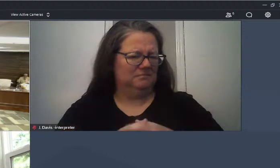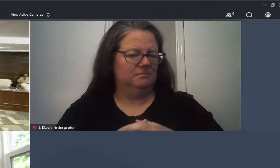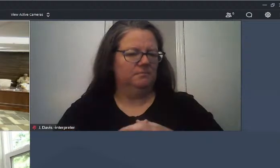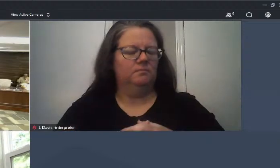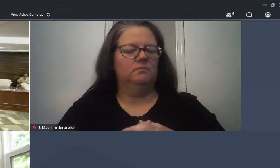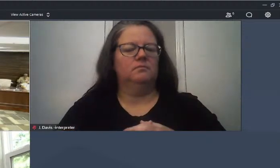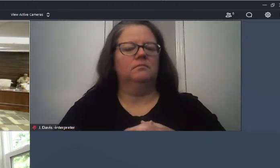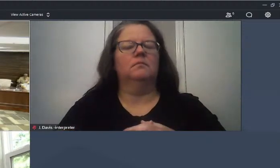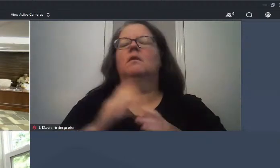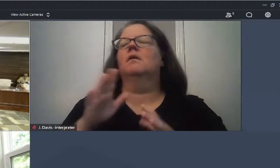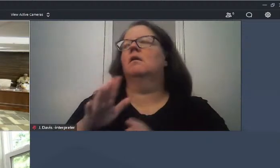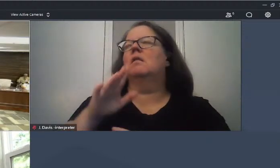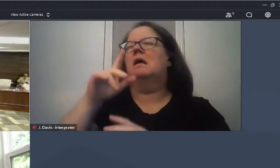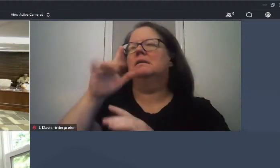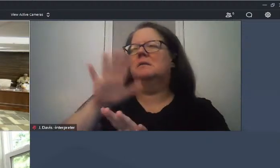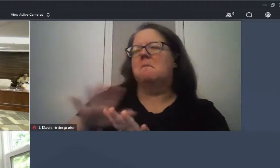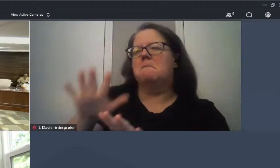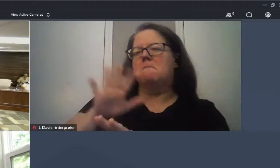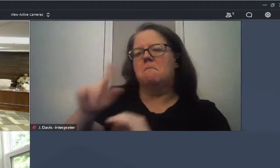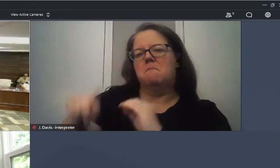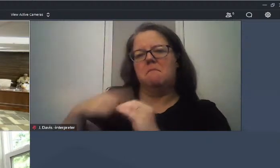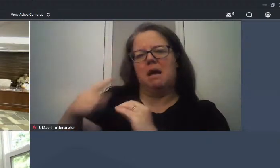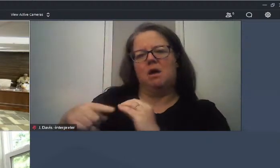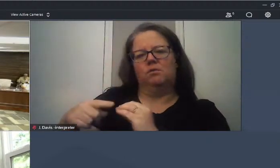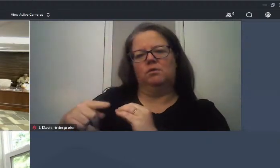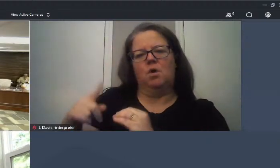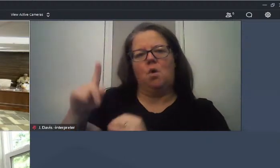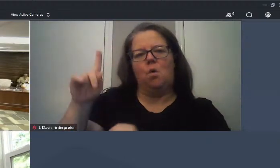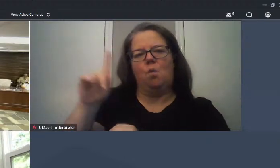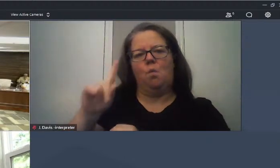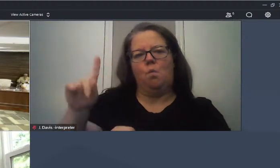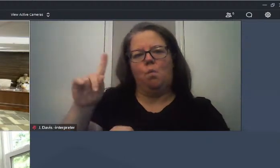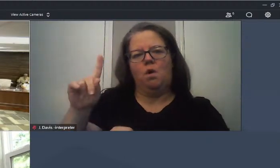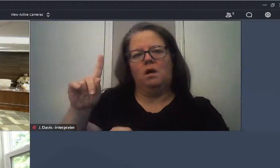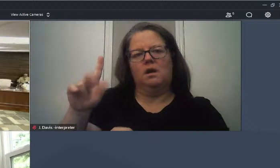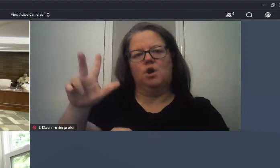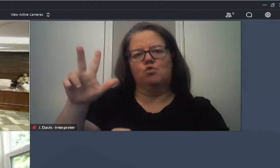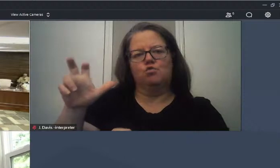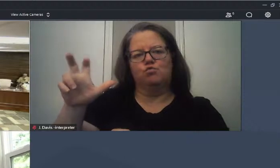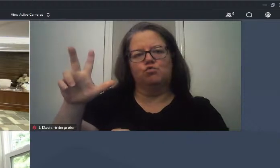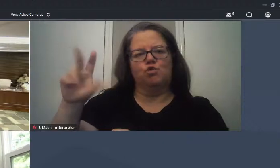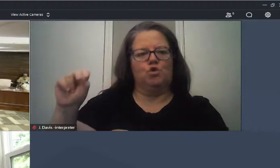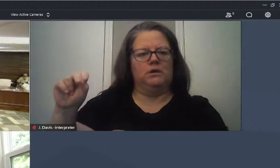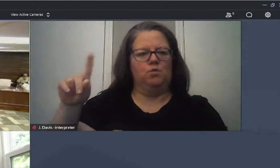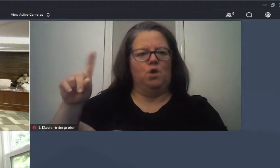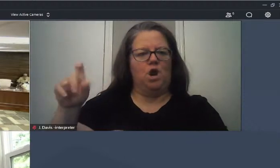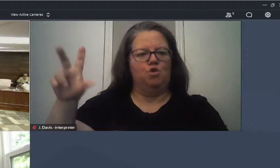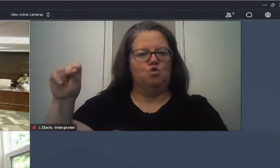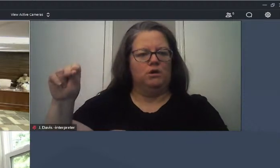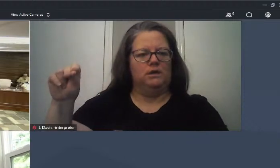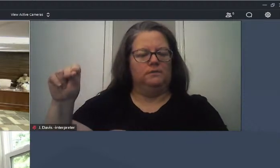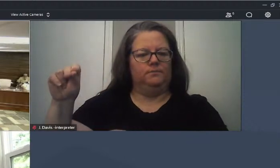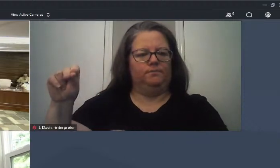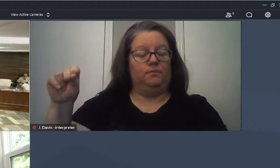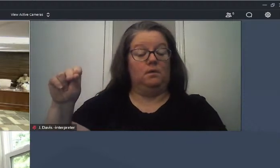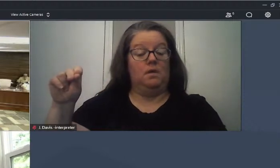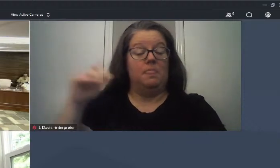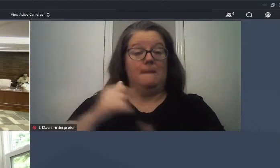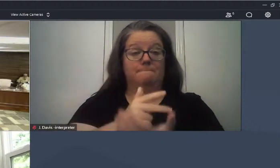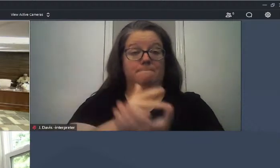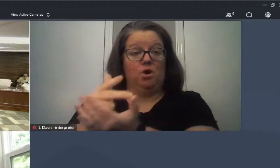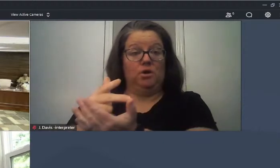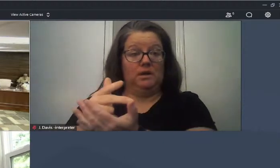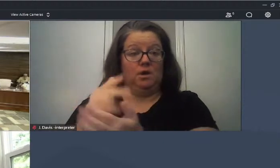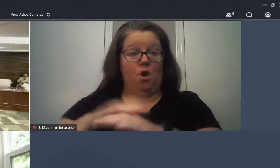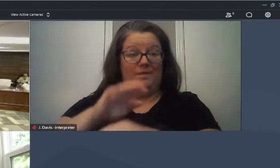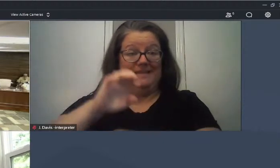Back to about right at 130. Okay, so if the parking would have been available on the east and west side,